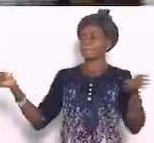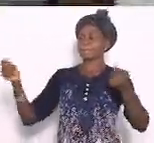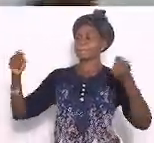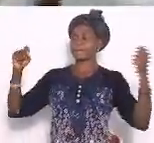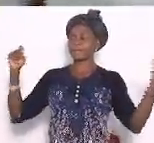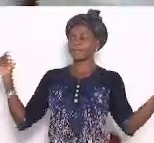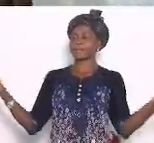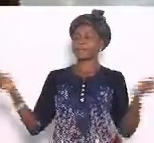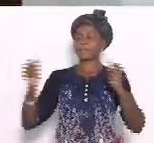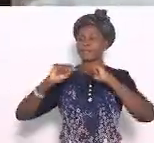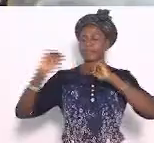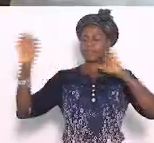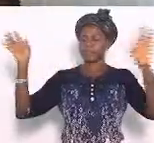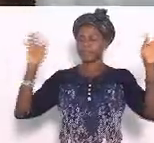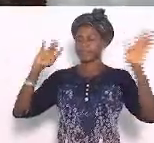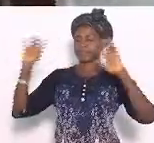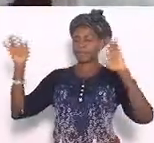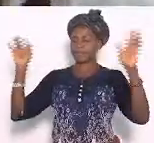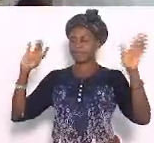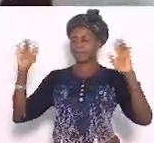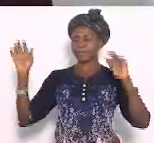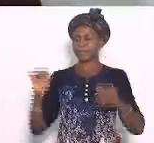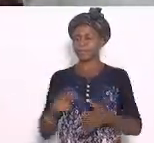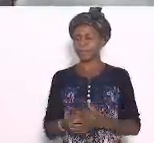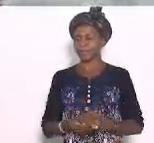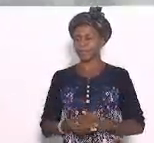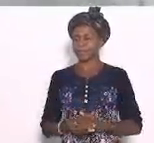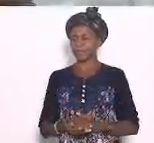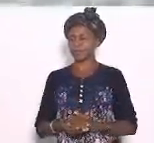sh heluya